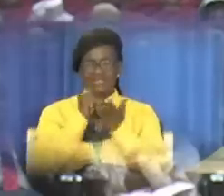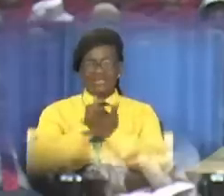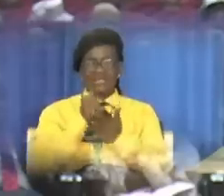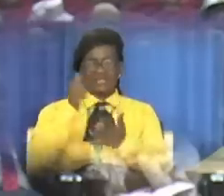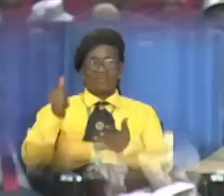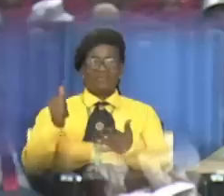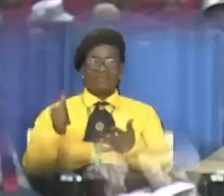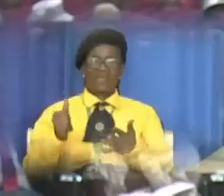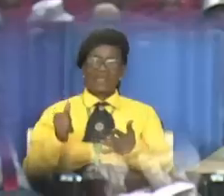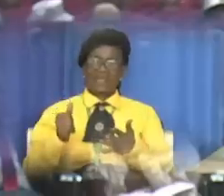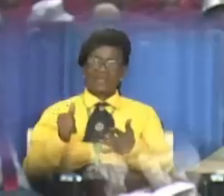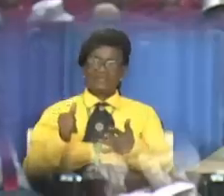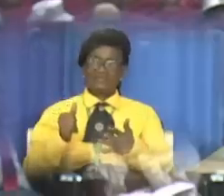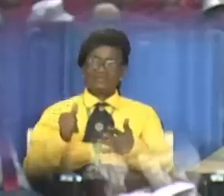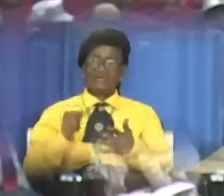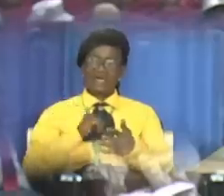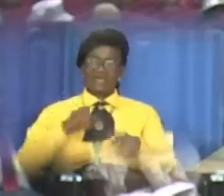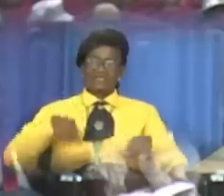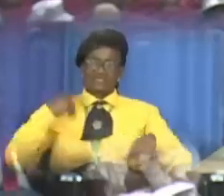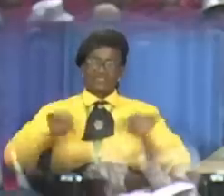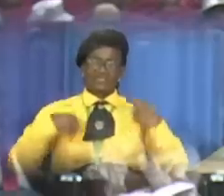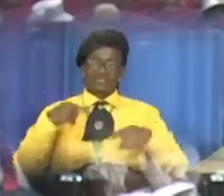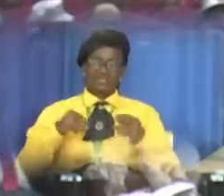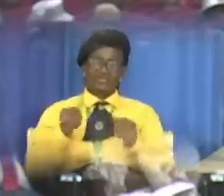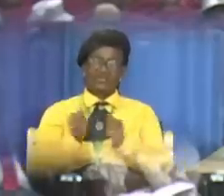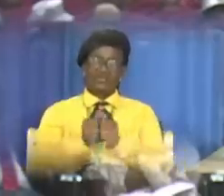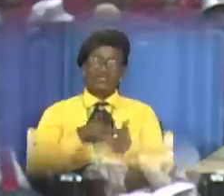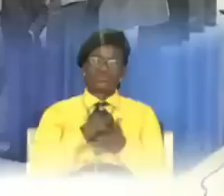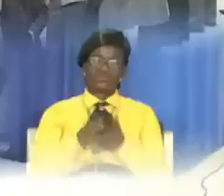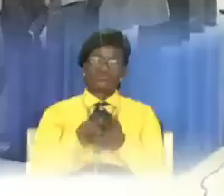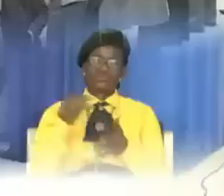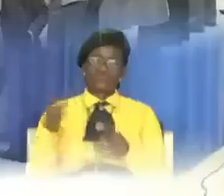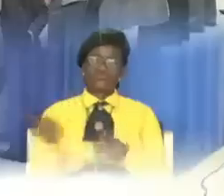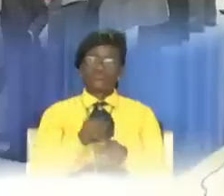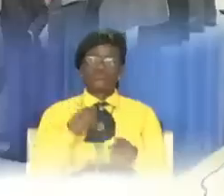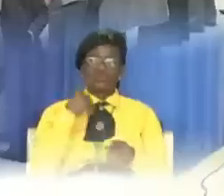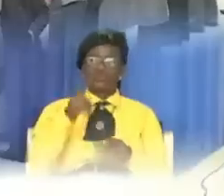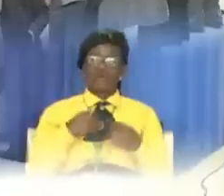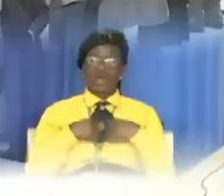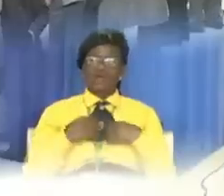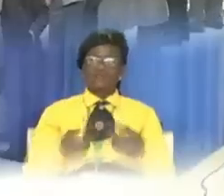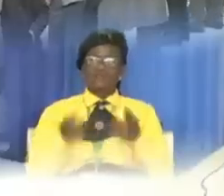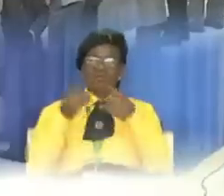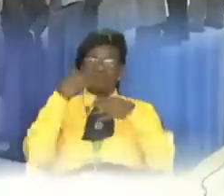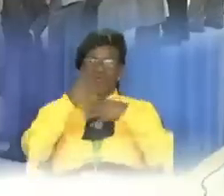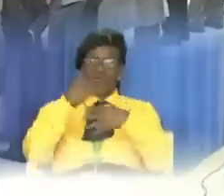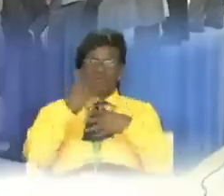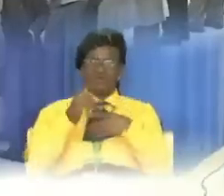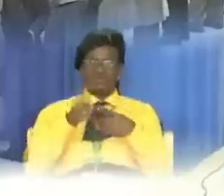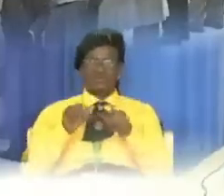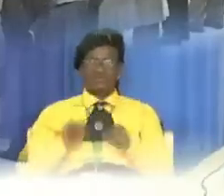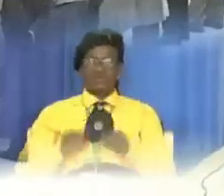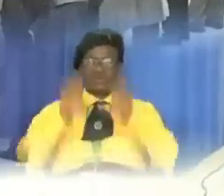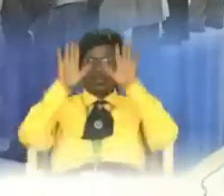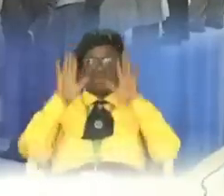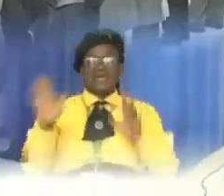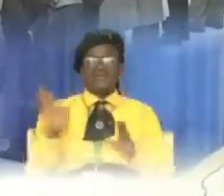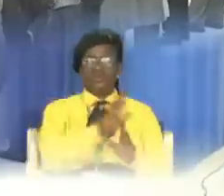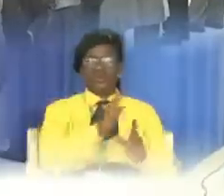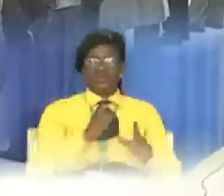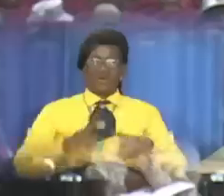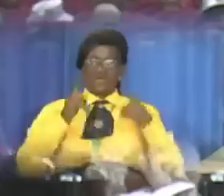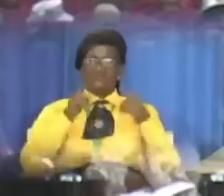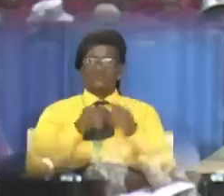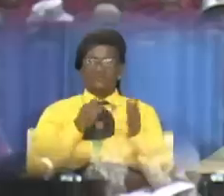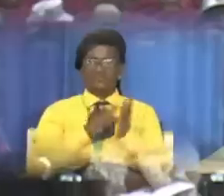Amen. Now I rejoice with those of you who have come forward to surrender your life to Jesus. I want to promise you, by the